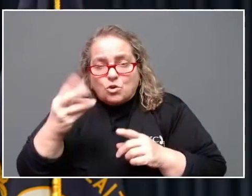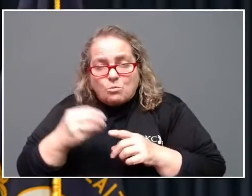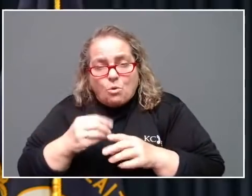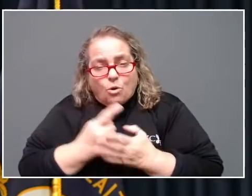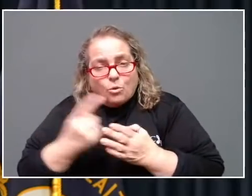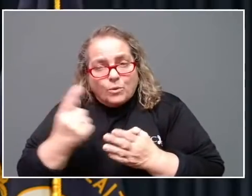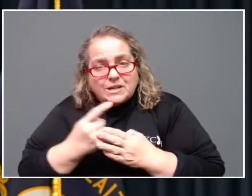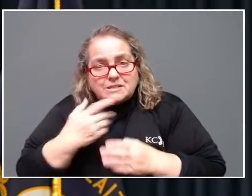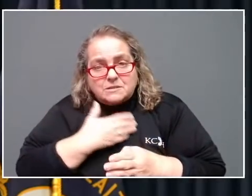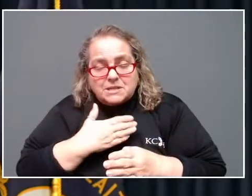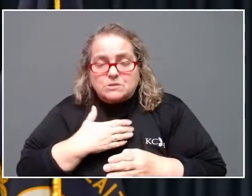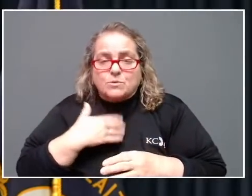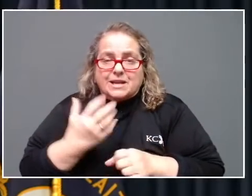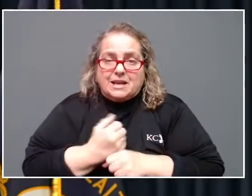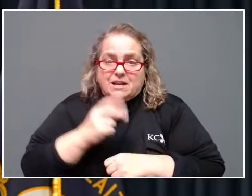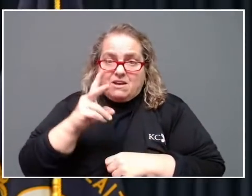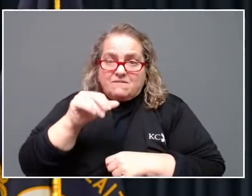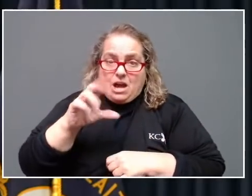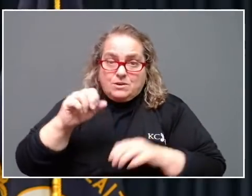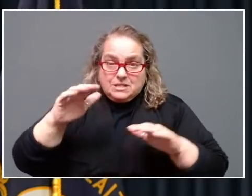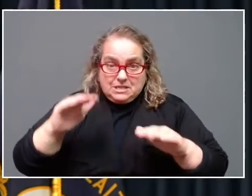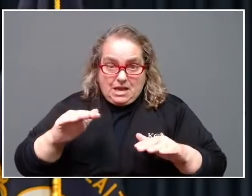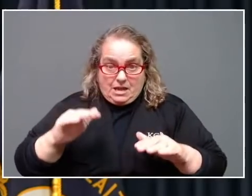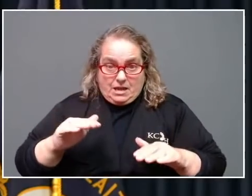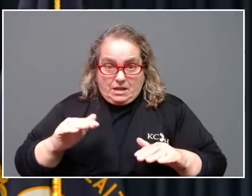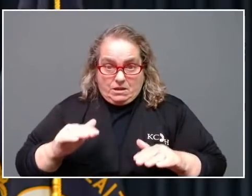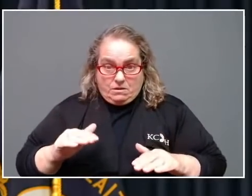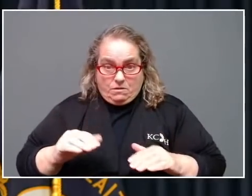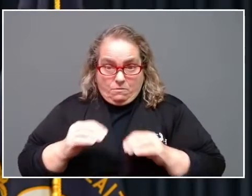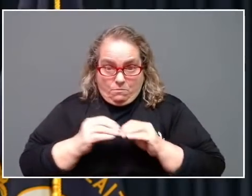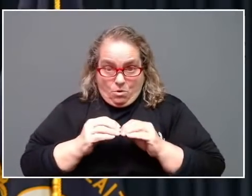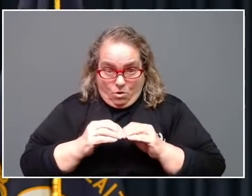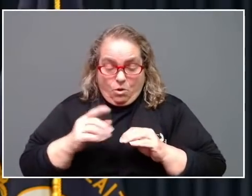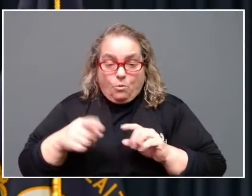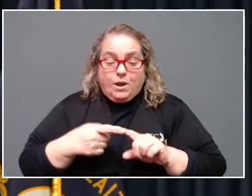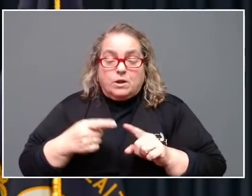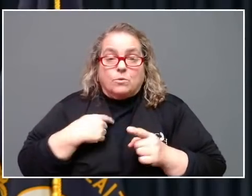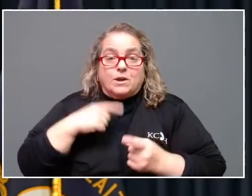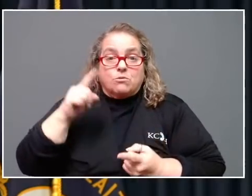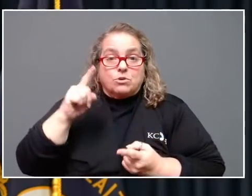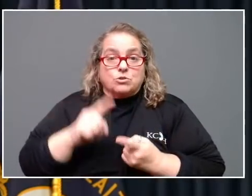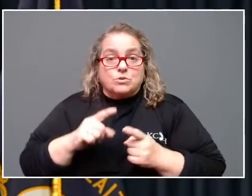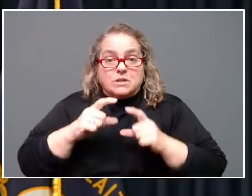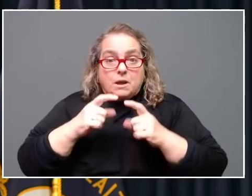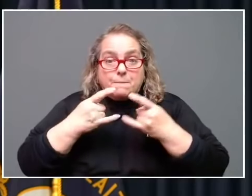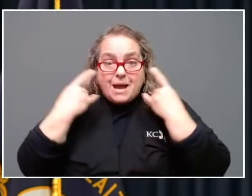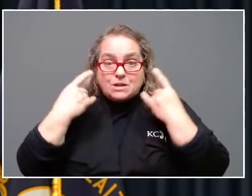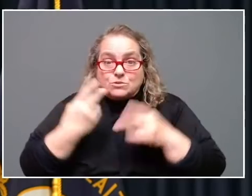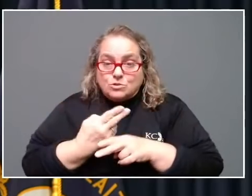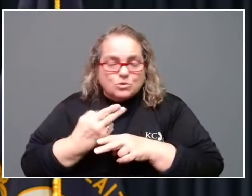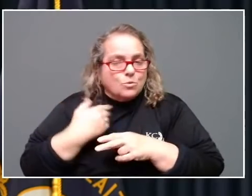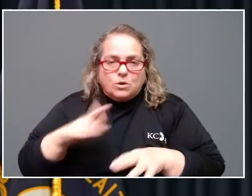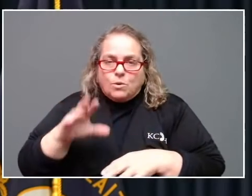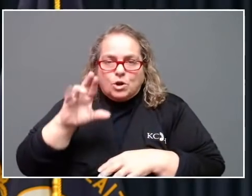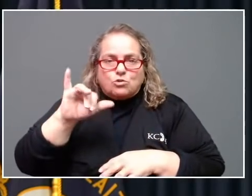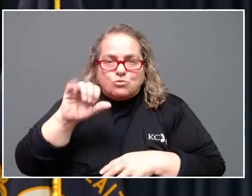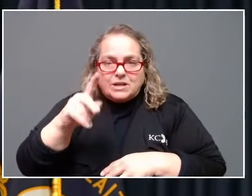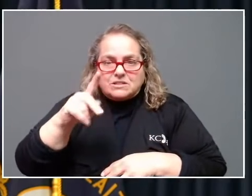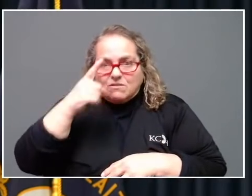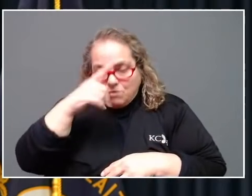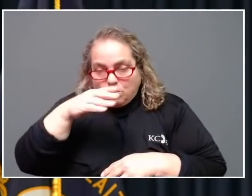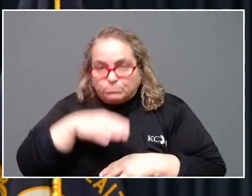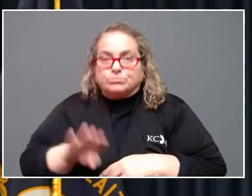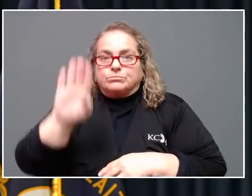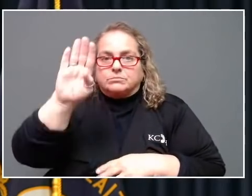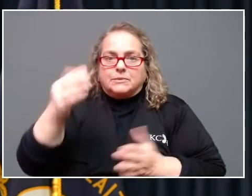enough level that when we lighten up some of the use of the masks, we are not at risk for bouncing back up and seeing an